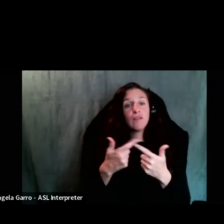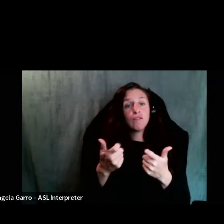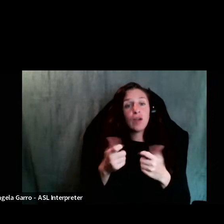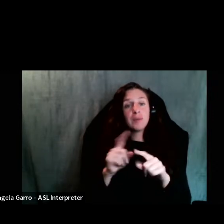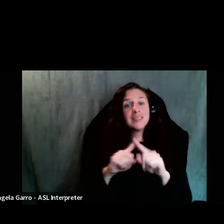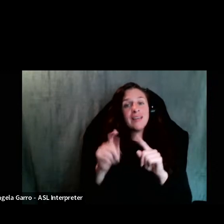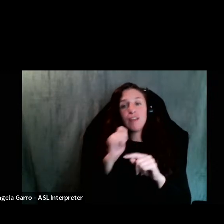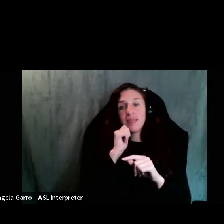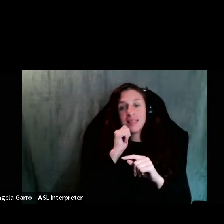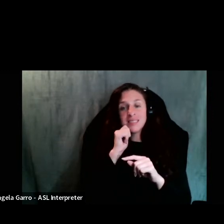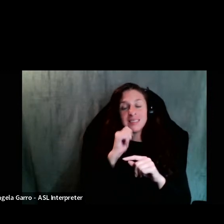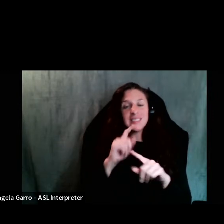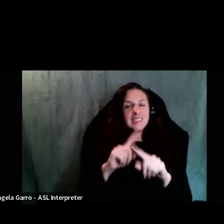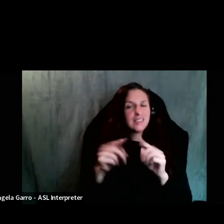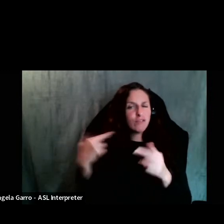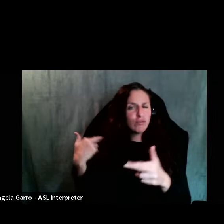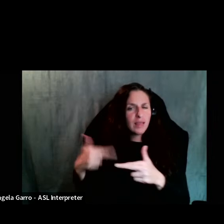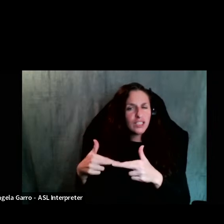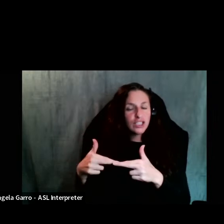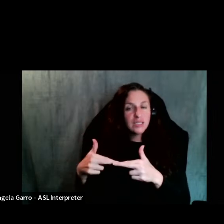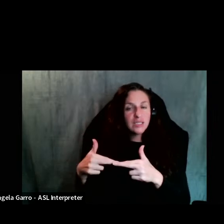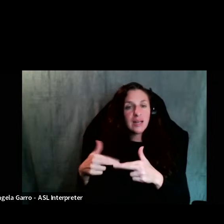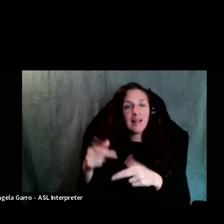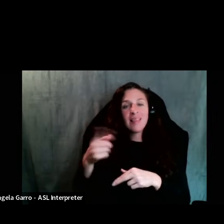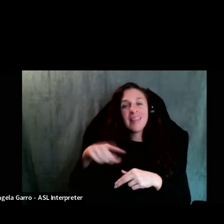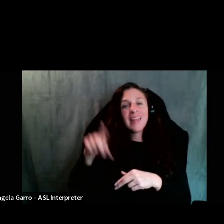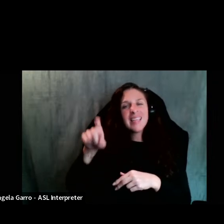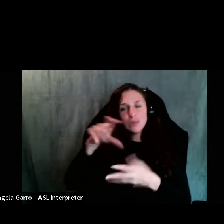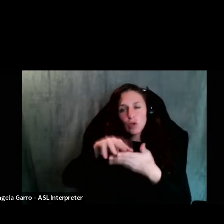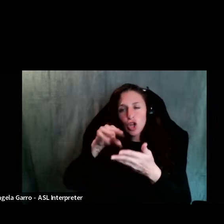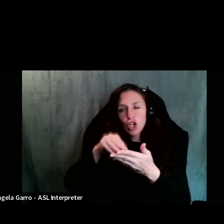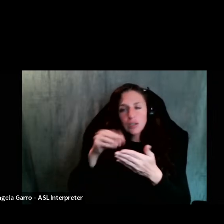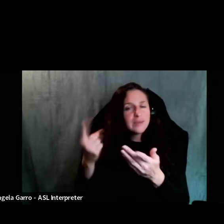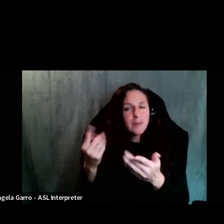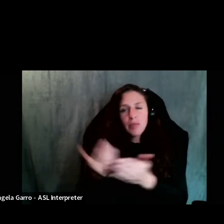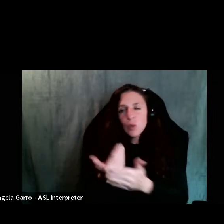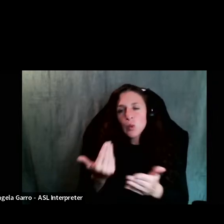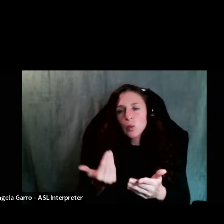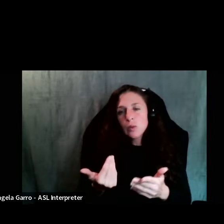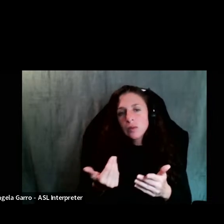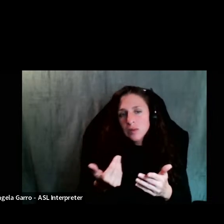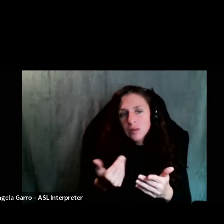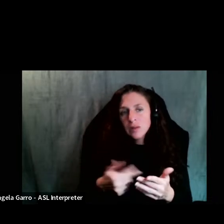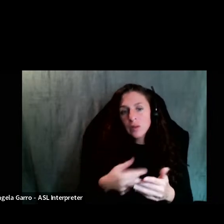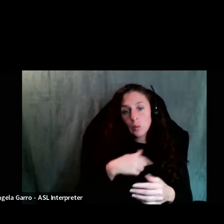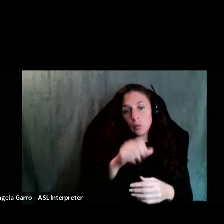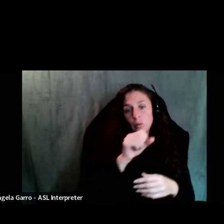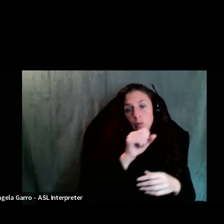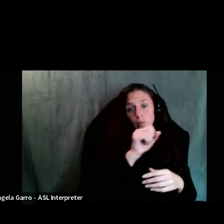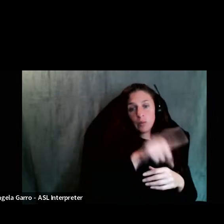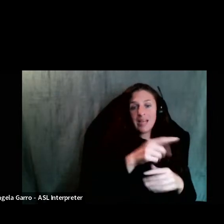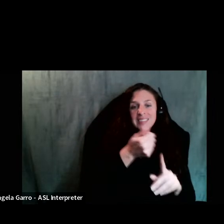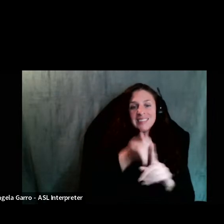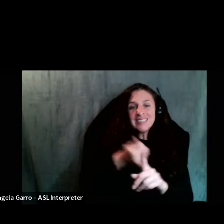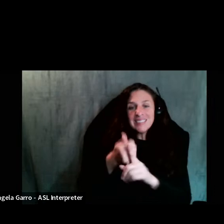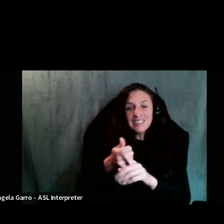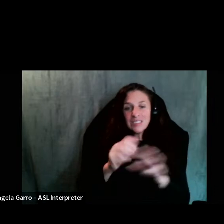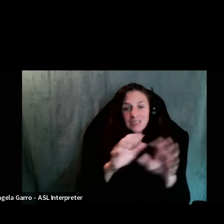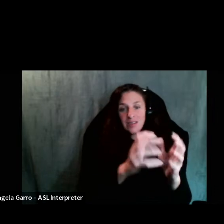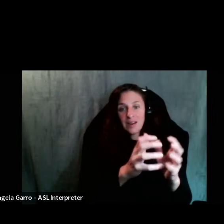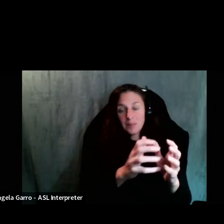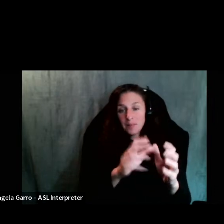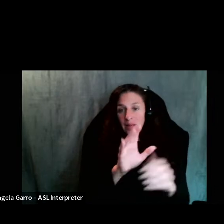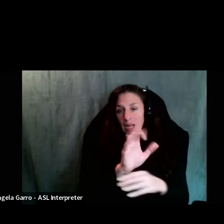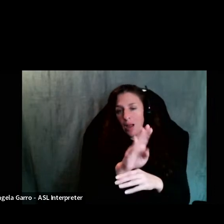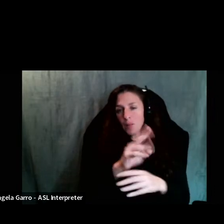ethnicity, different religion, and they need to learn from them something new. And we ask each cub, what did you learn? And that's how we make sure